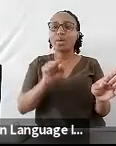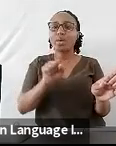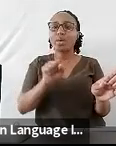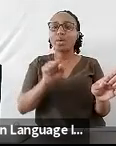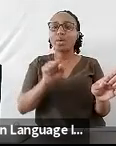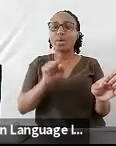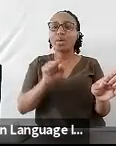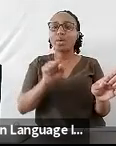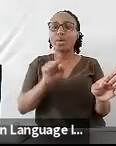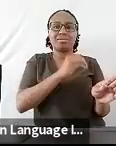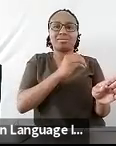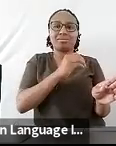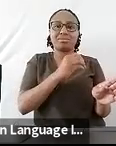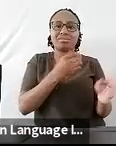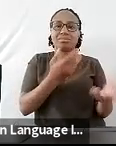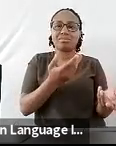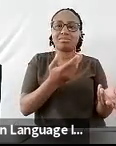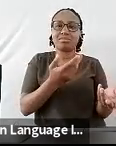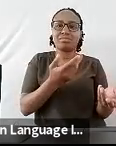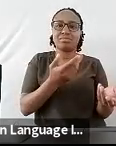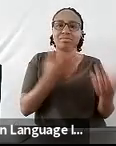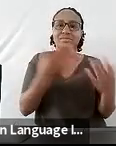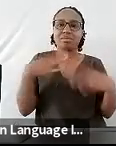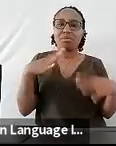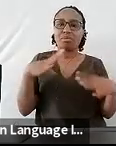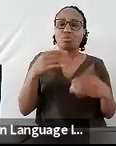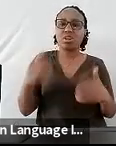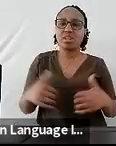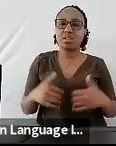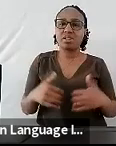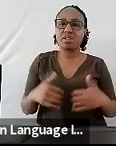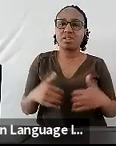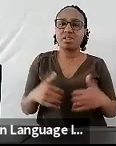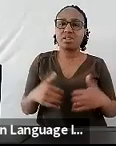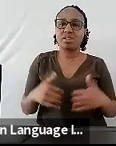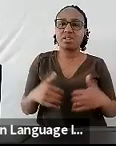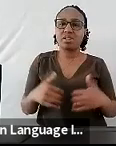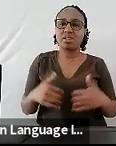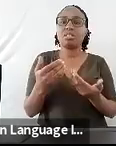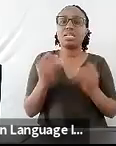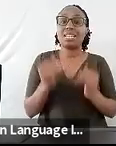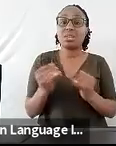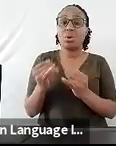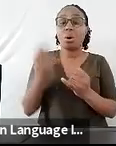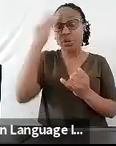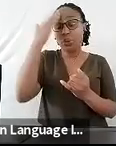with Haitian refugees, people who work with Haitian migrants generally knew. But if you were watching Haitian news, you knew.